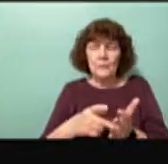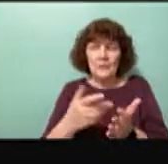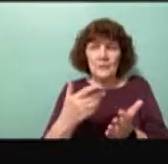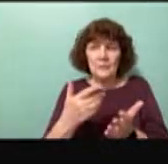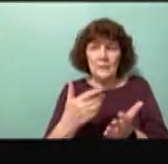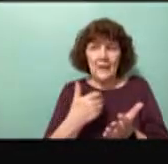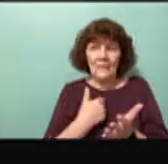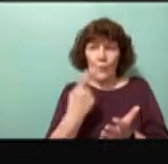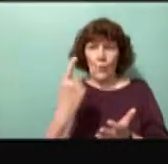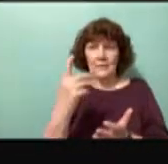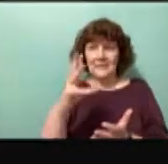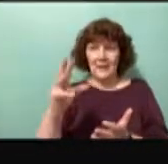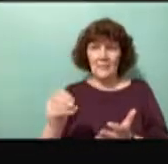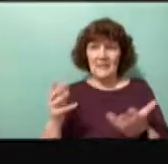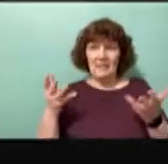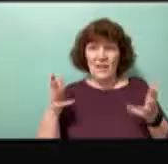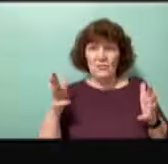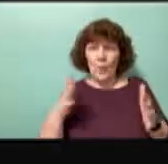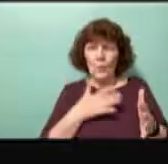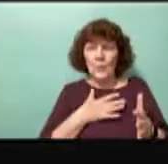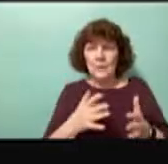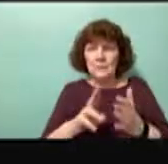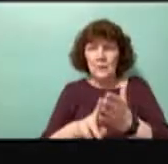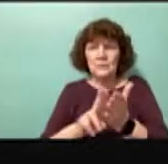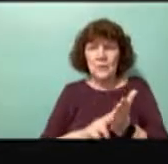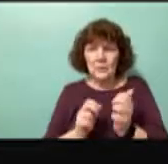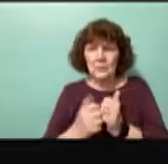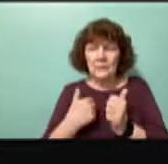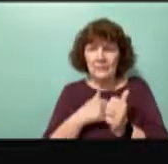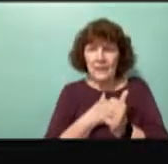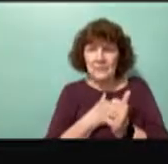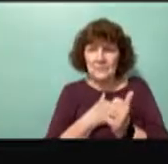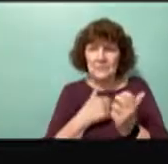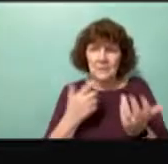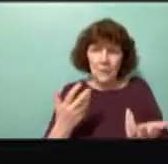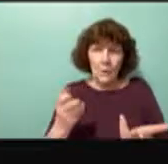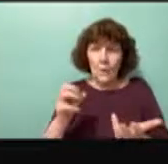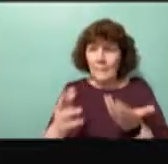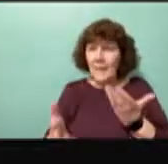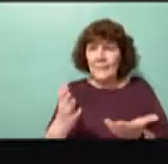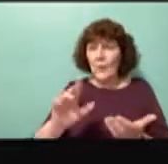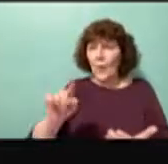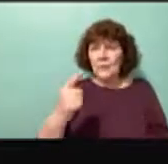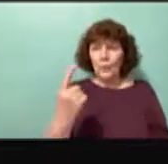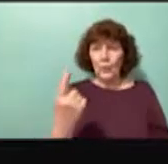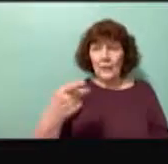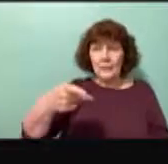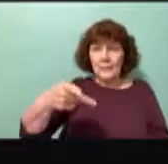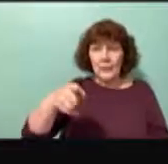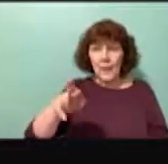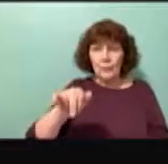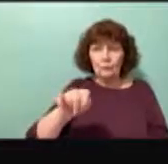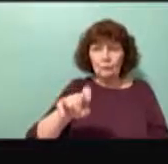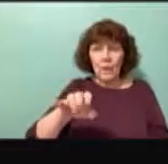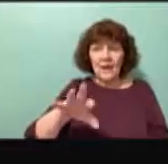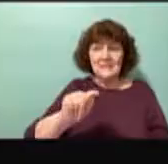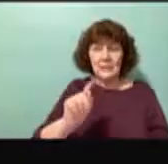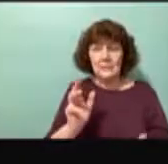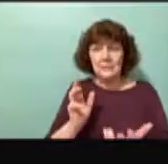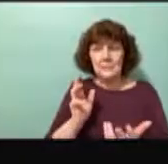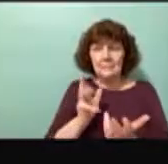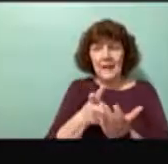one company that is even willing to contract with us, or there's only one product that suits a very specific need for the